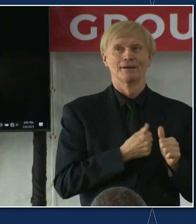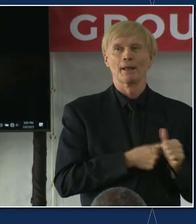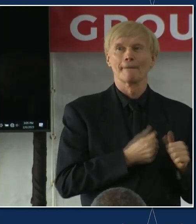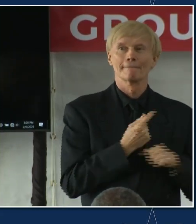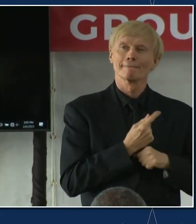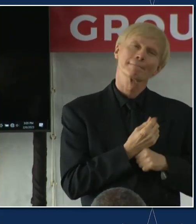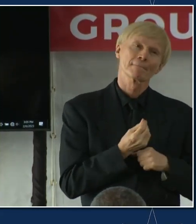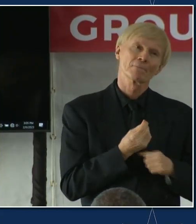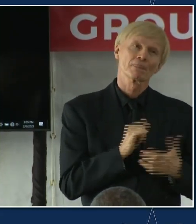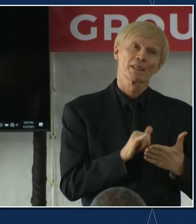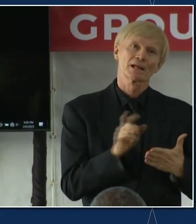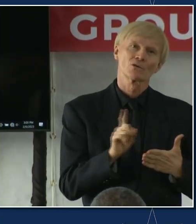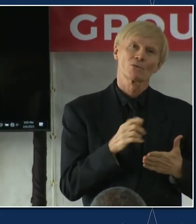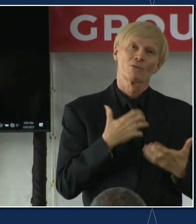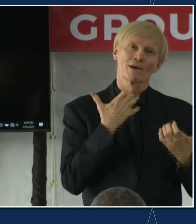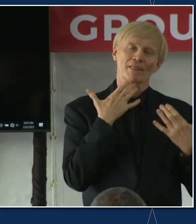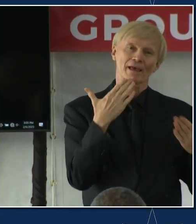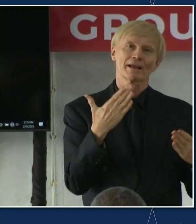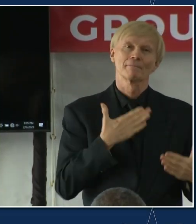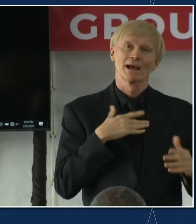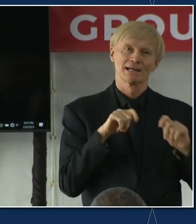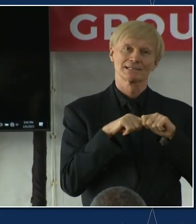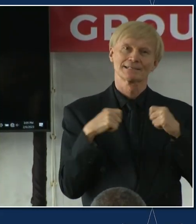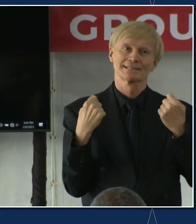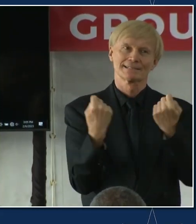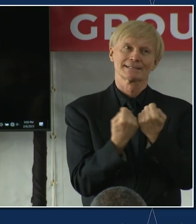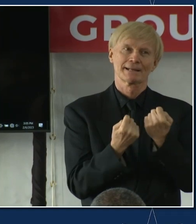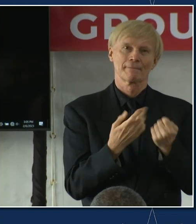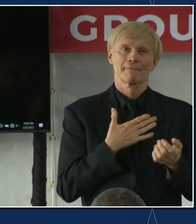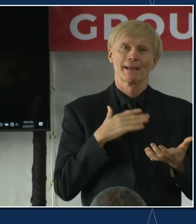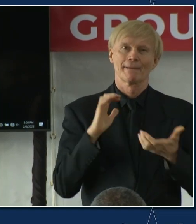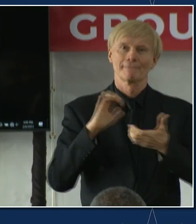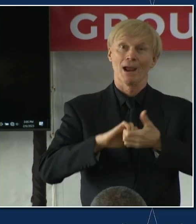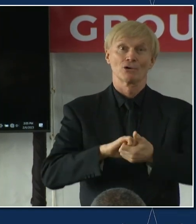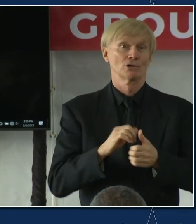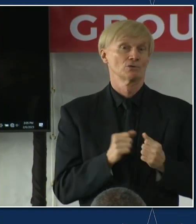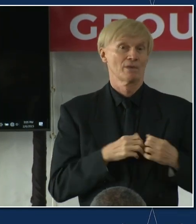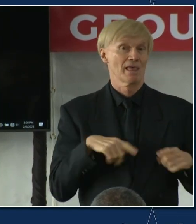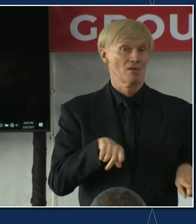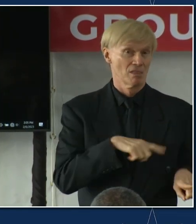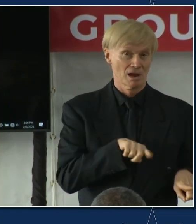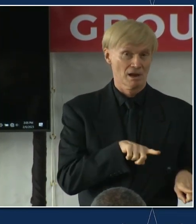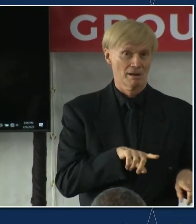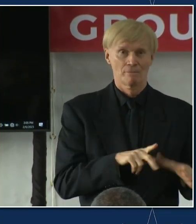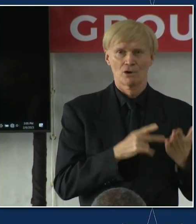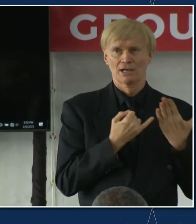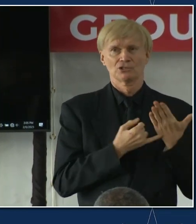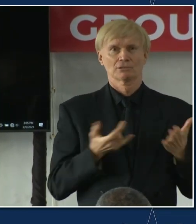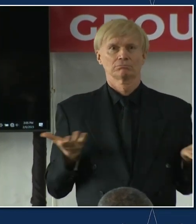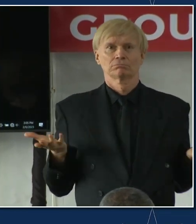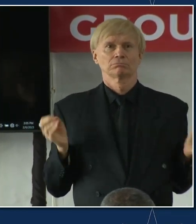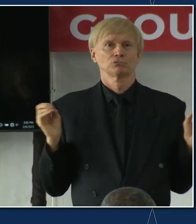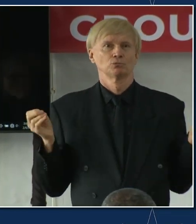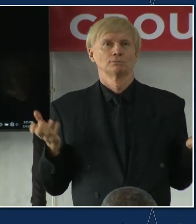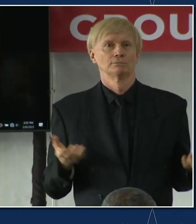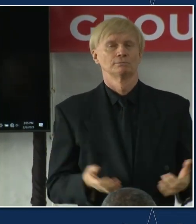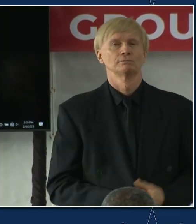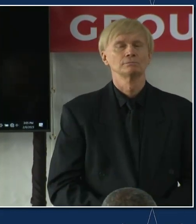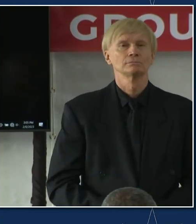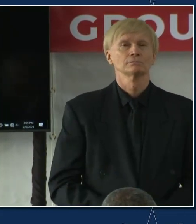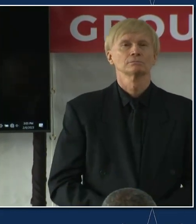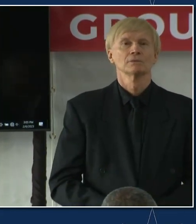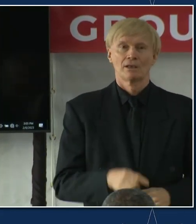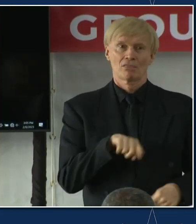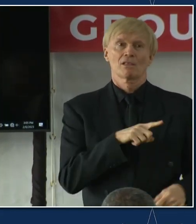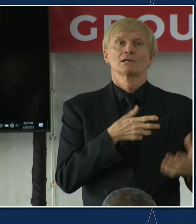I next want to thank my team and my partners without whom this project does not exist. They believed